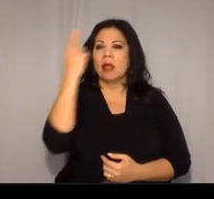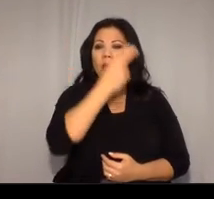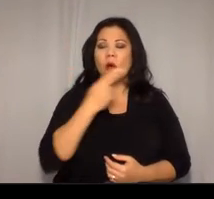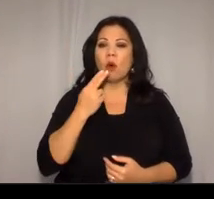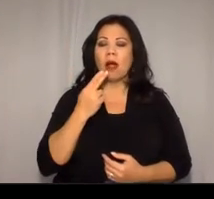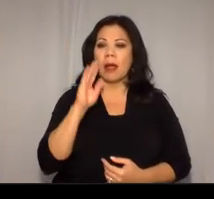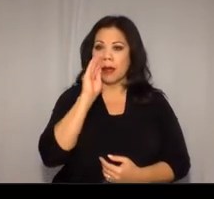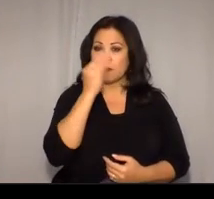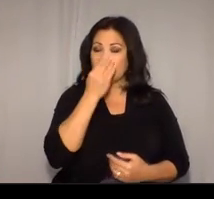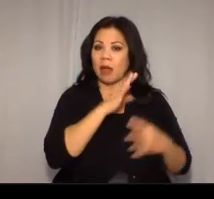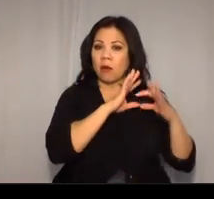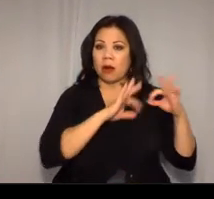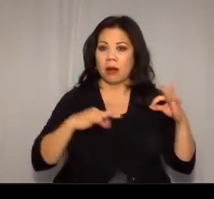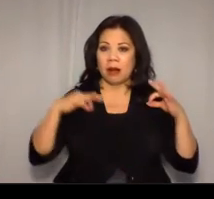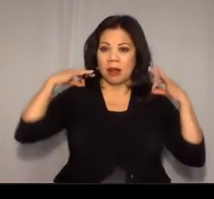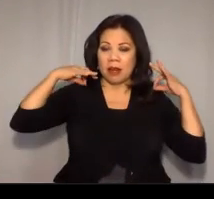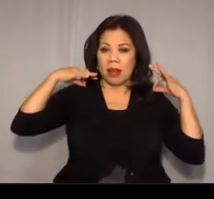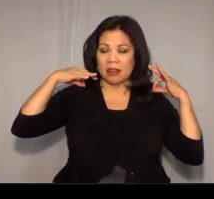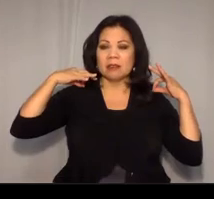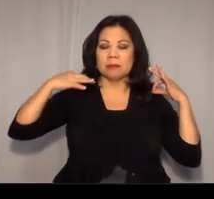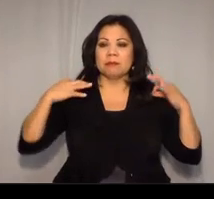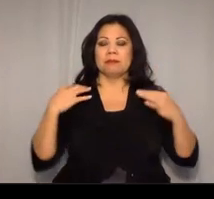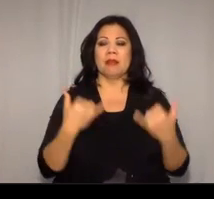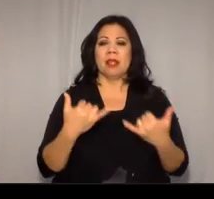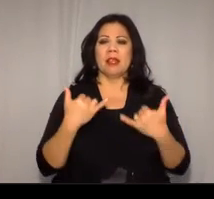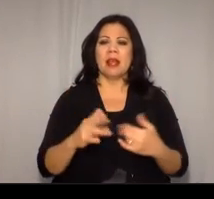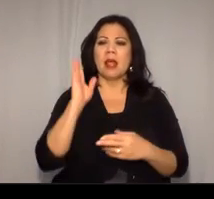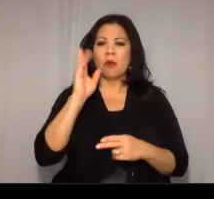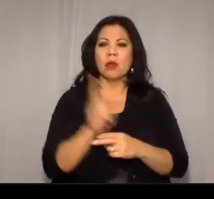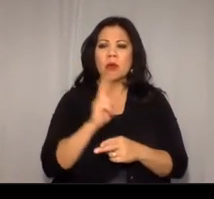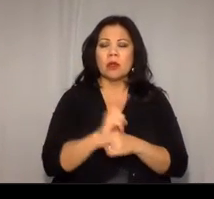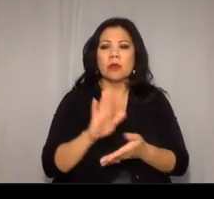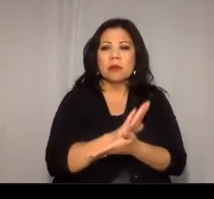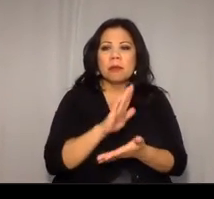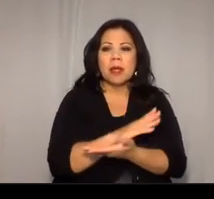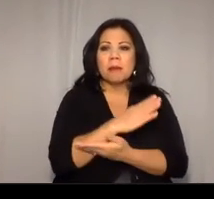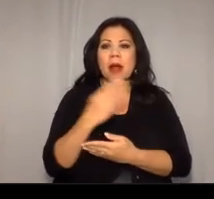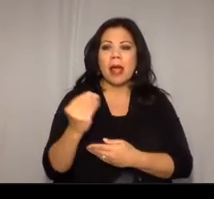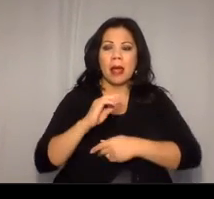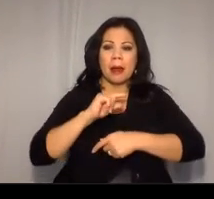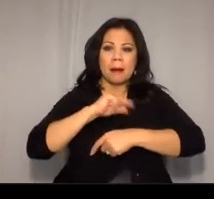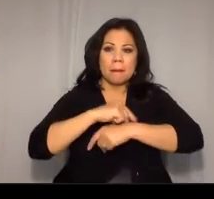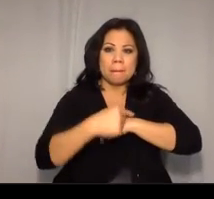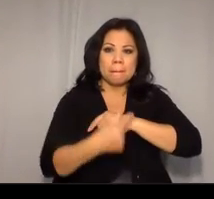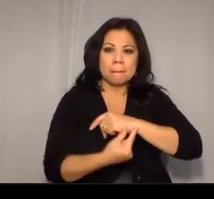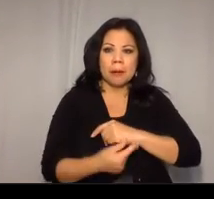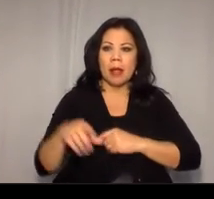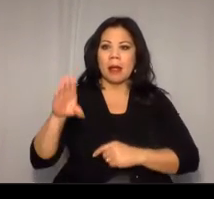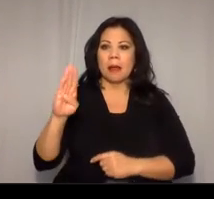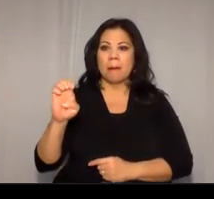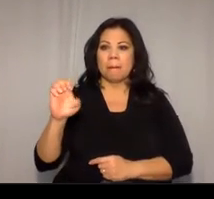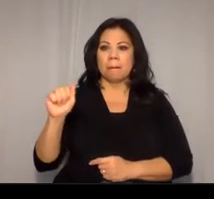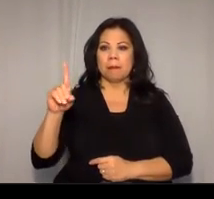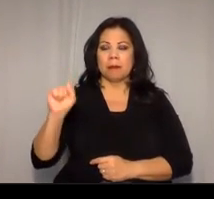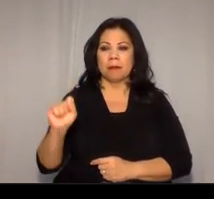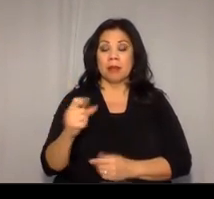Hawaiian necklace, usually made of flowers, but let's make one out of paper and beads for Island Day next week. Next